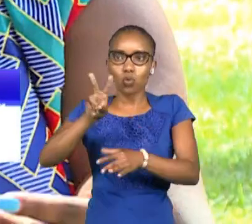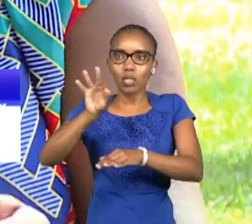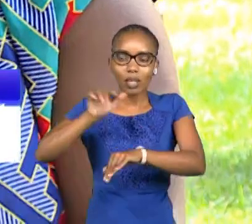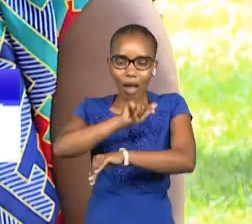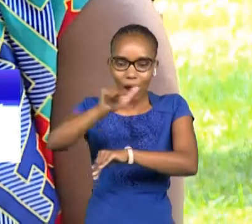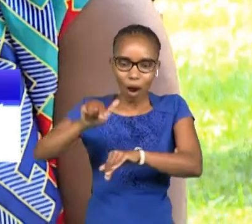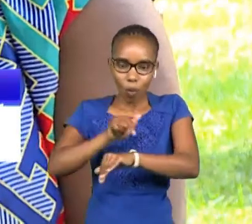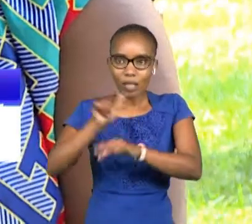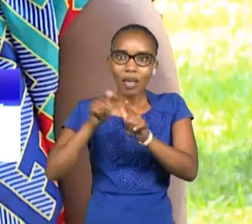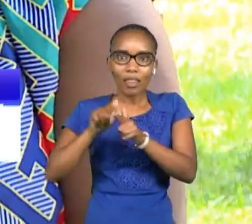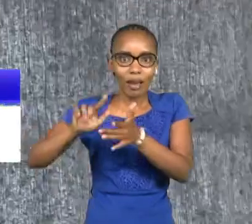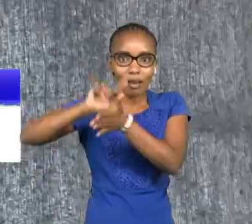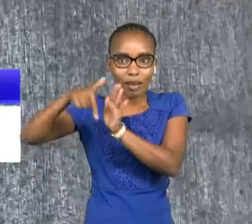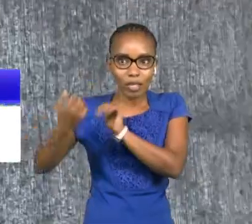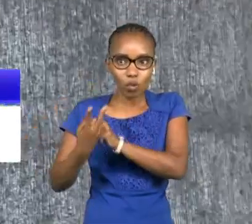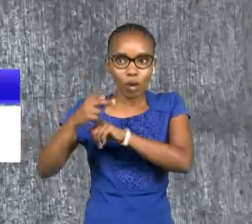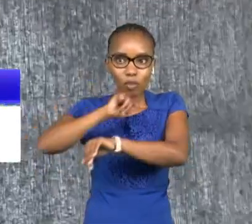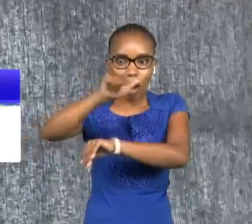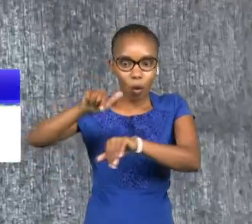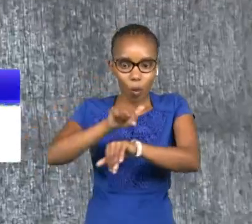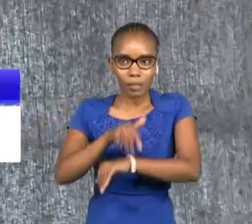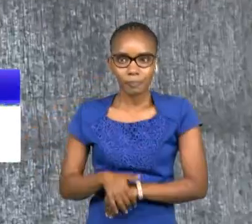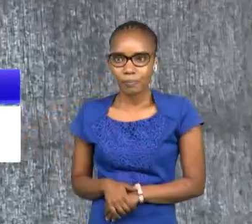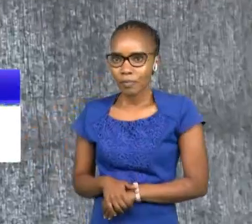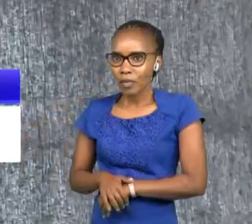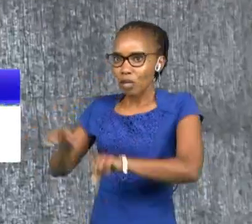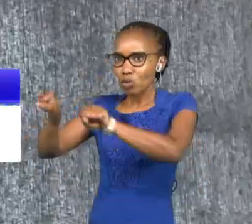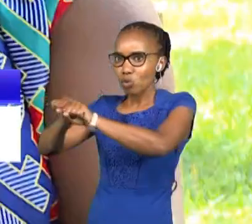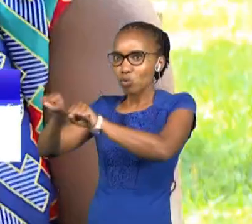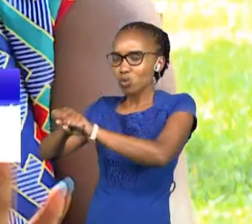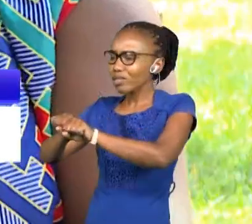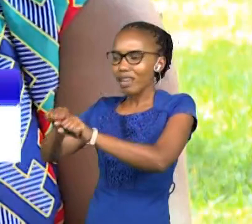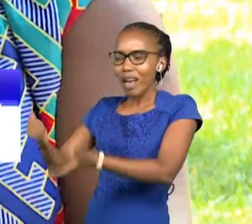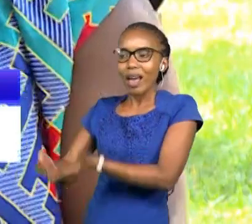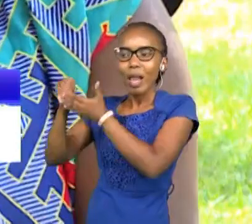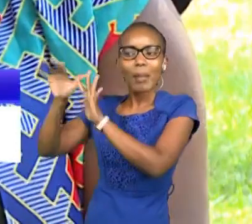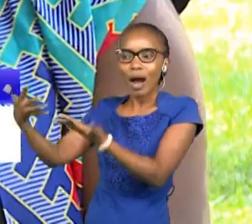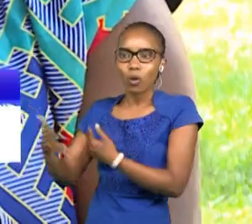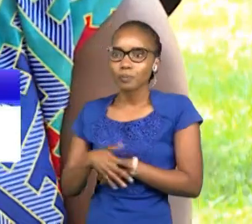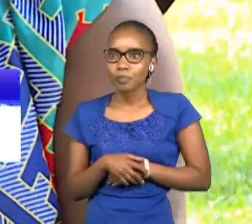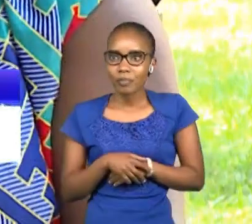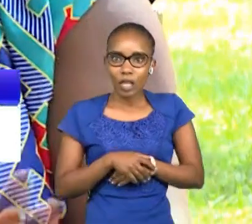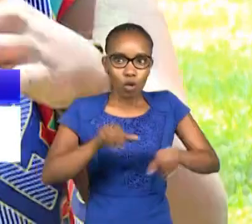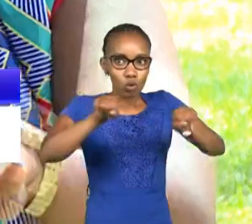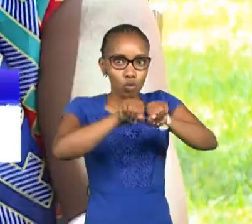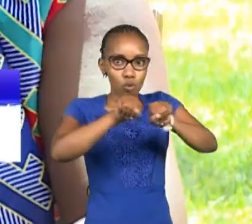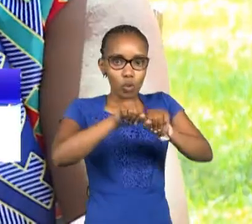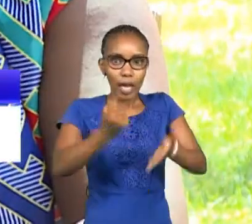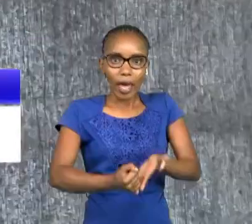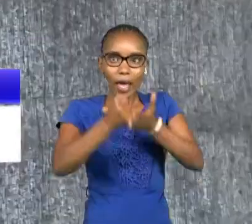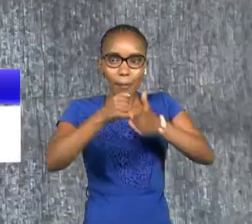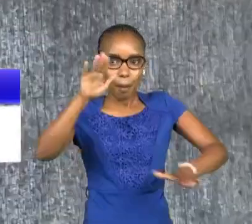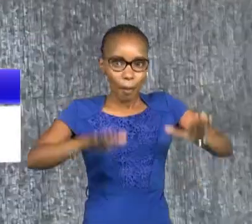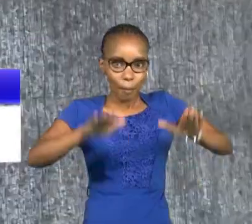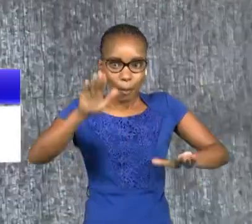then moving down to 12 hours. And just quickly, what does the shoe exactly do for Tunu? So the shoe keeps the feet in place once they've been